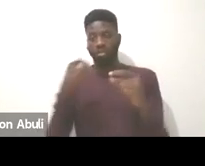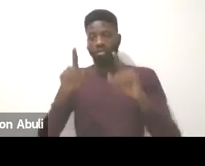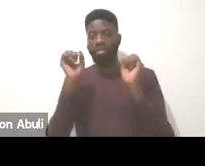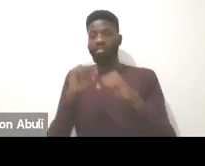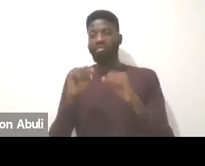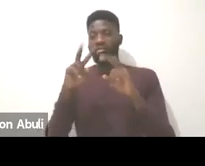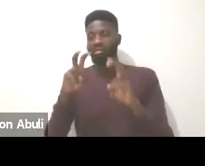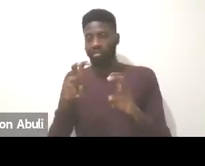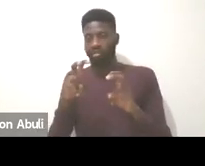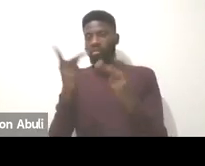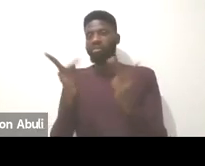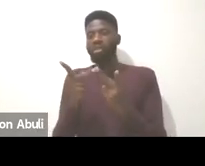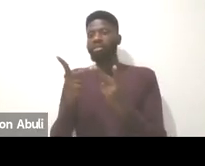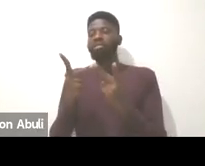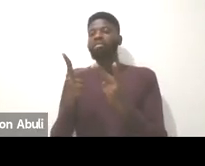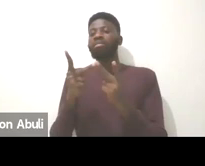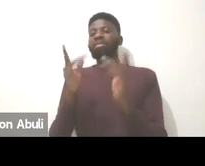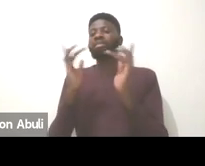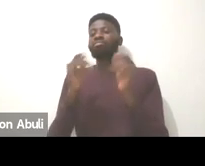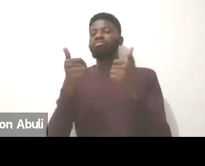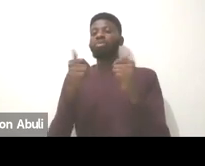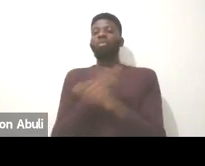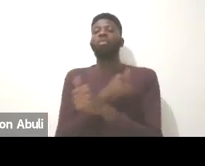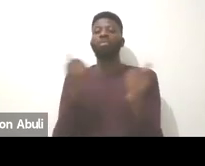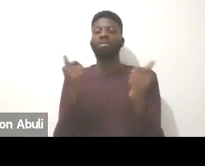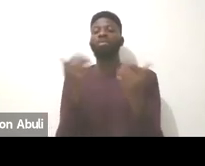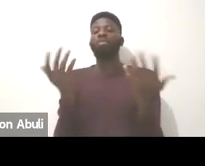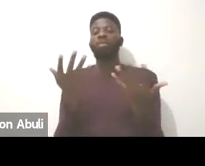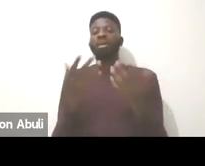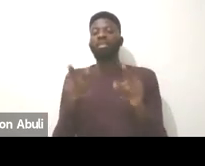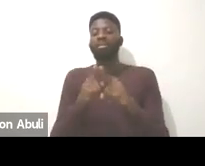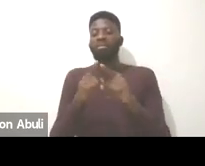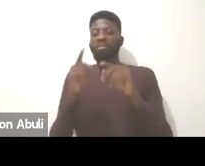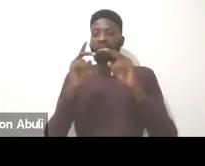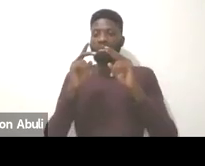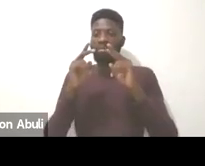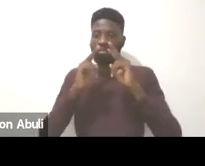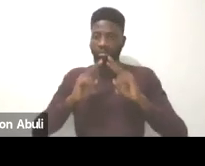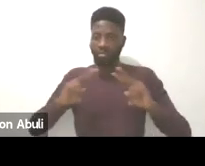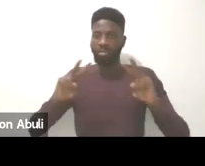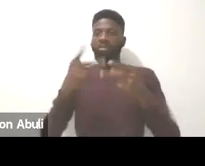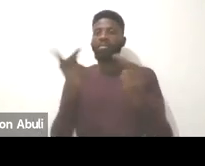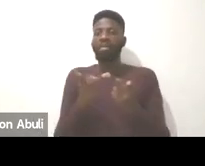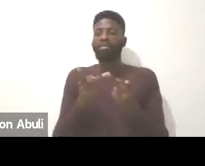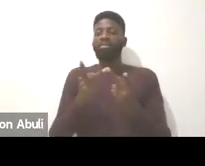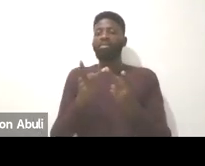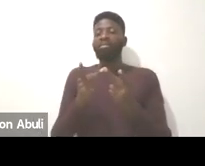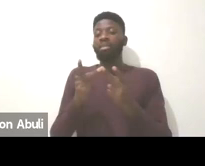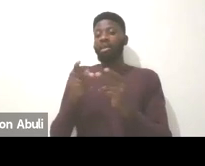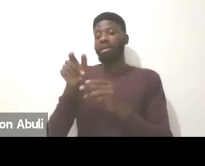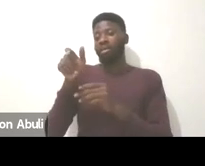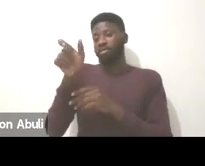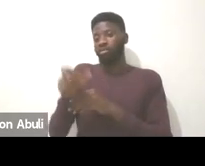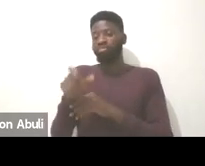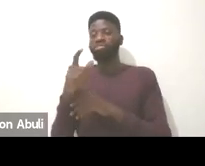which is the best spot. Ensure you're also in a very quiet place so that the interviewer doesn't have to keep